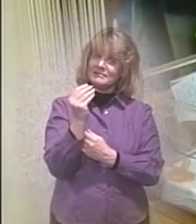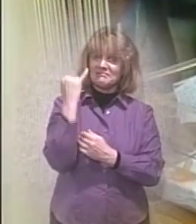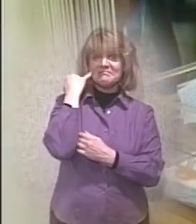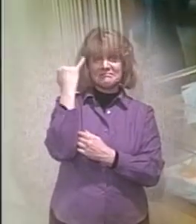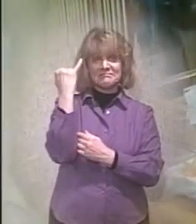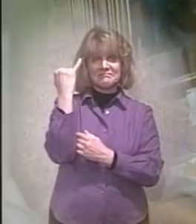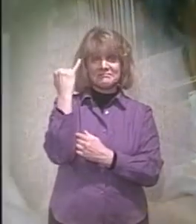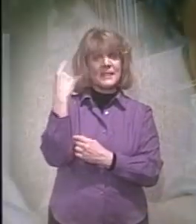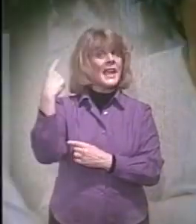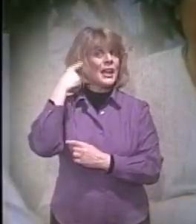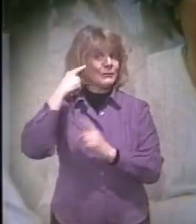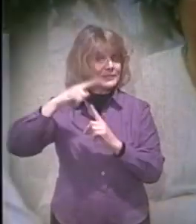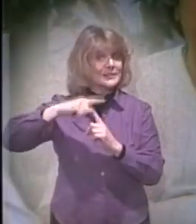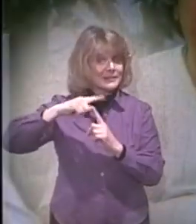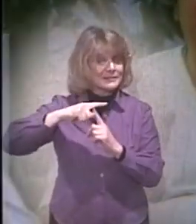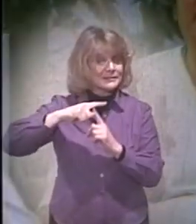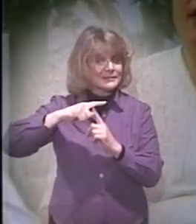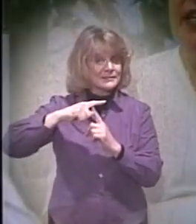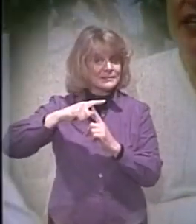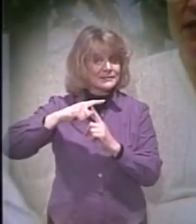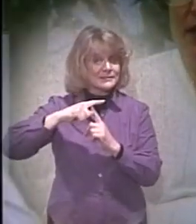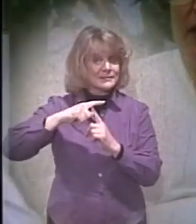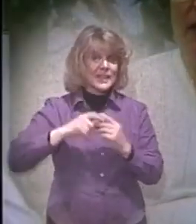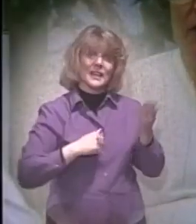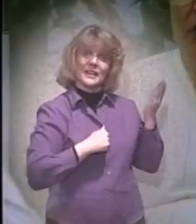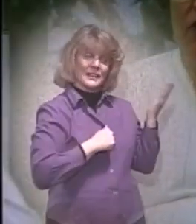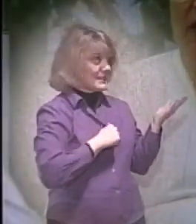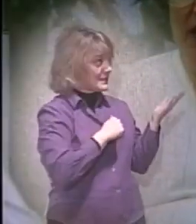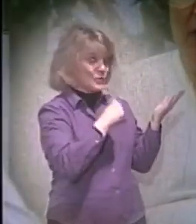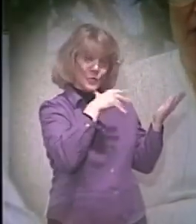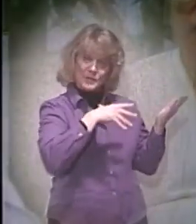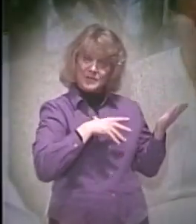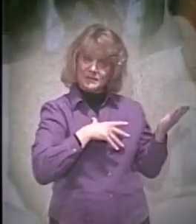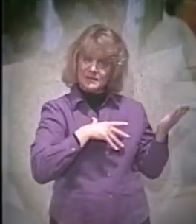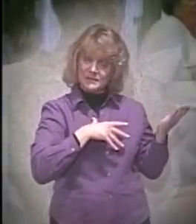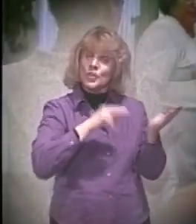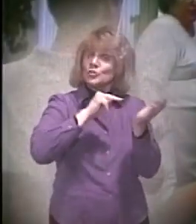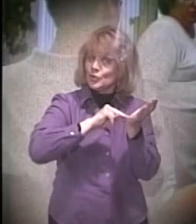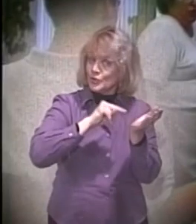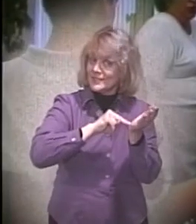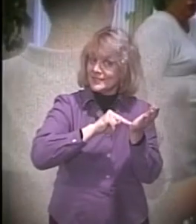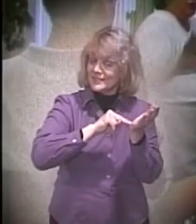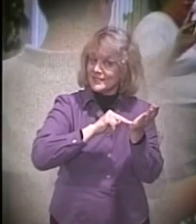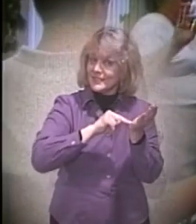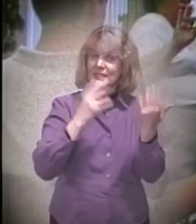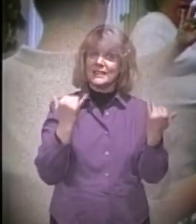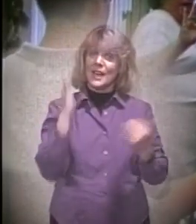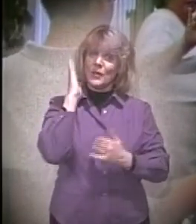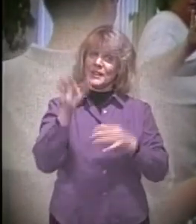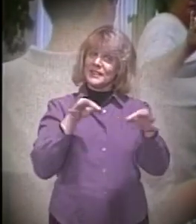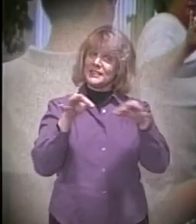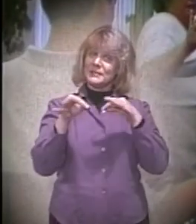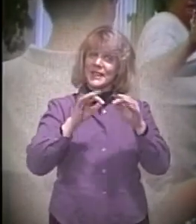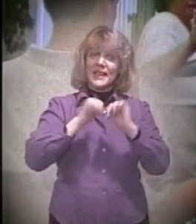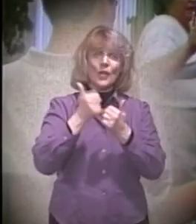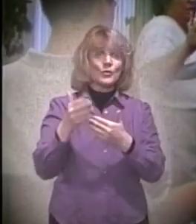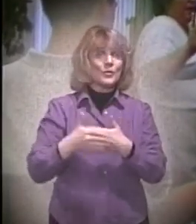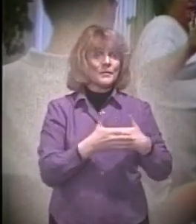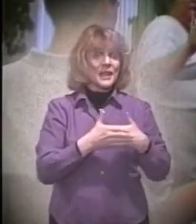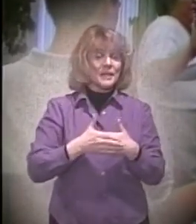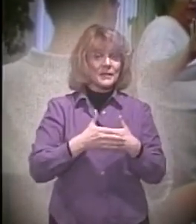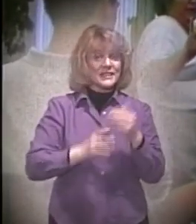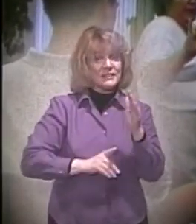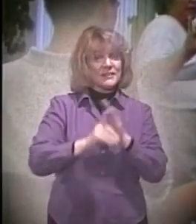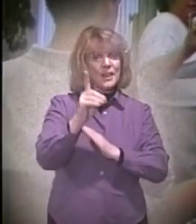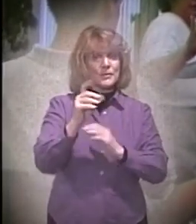screened. Barbara McKeever, a registered nurse and prepared childbirth educator, comments on the development of a baby's senses.